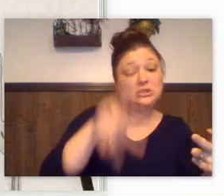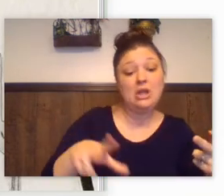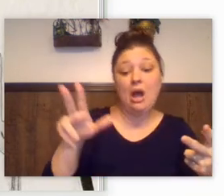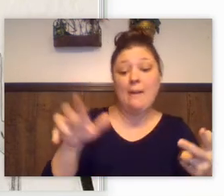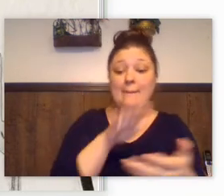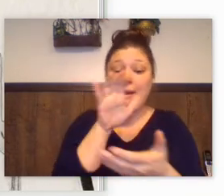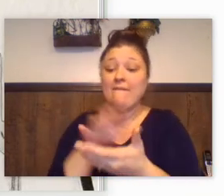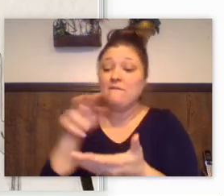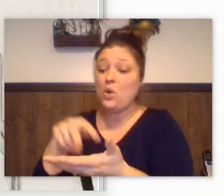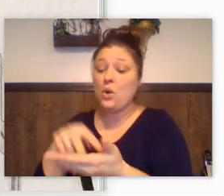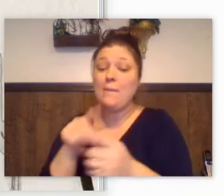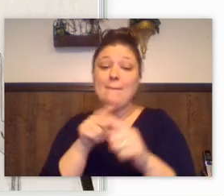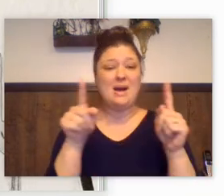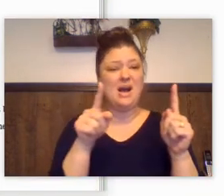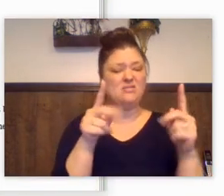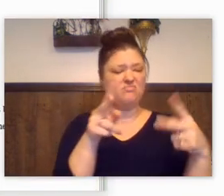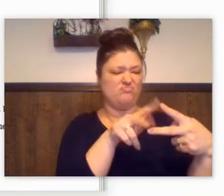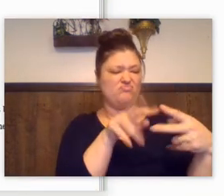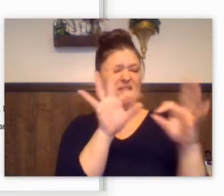such families were unusual.